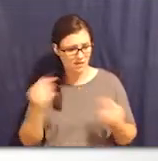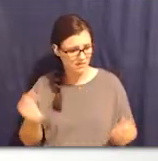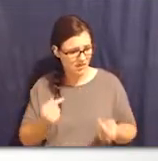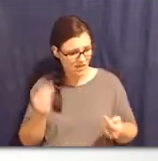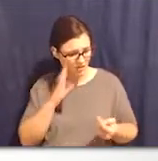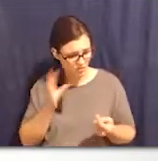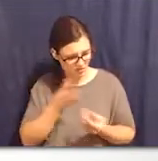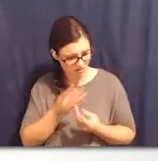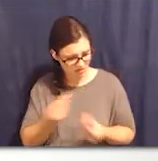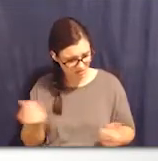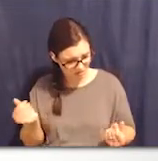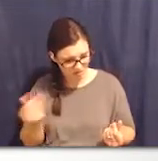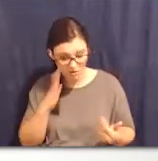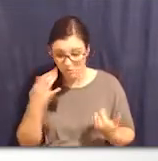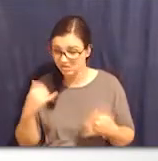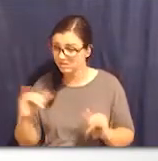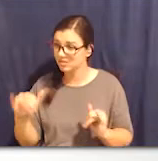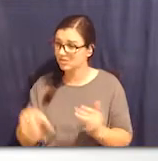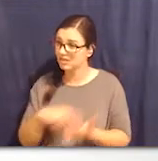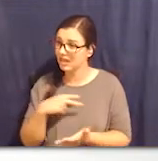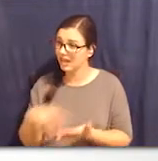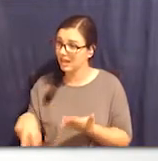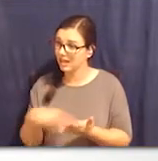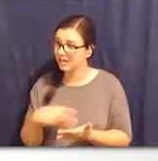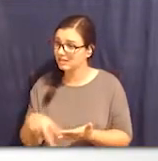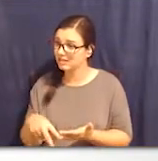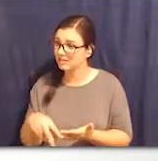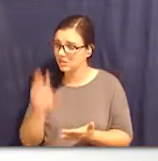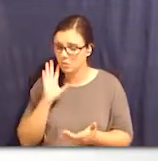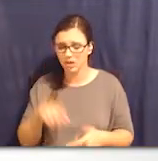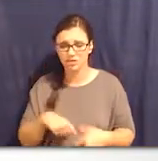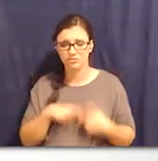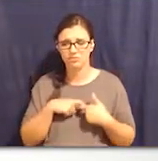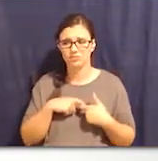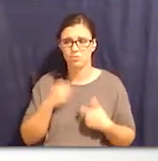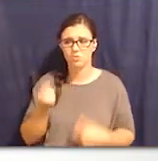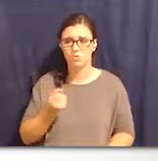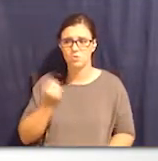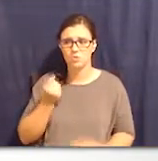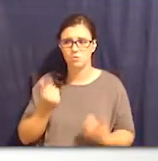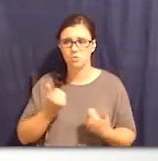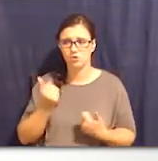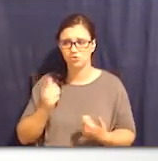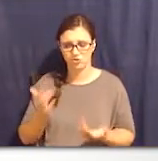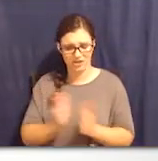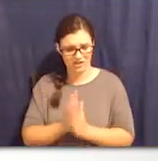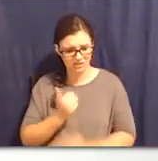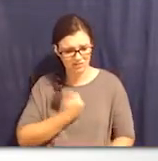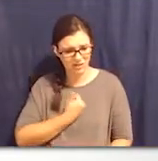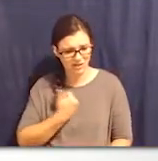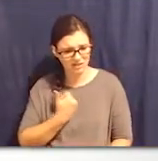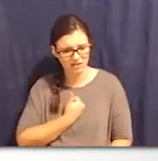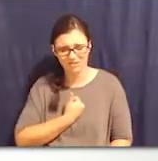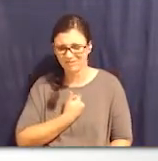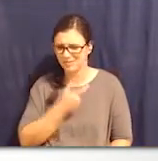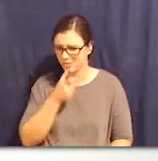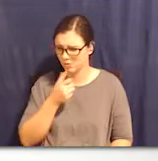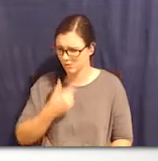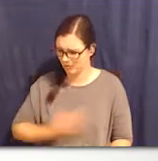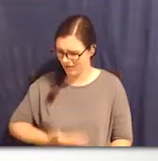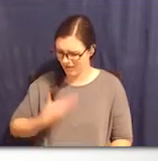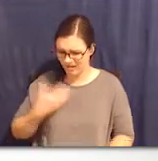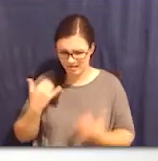forget all of my pain? Will I still dance, or will I refrain?